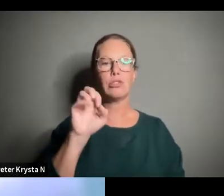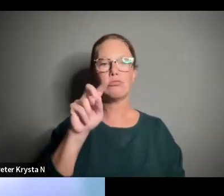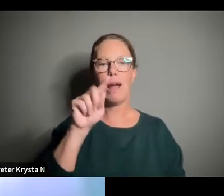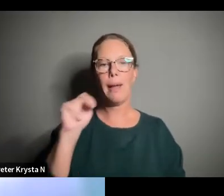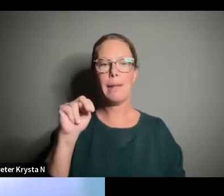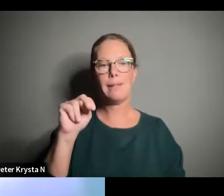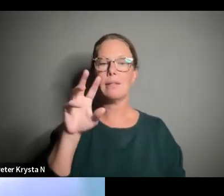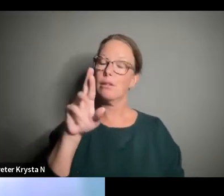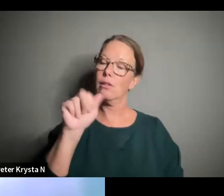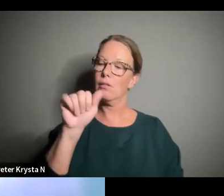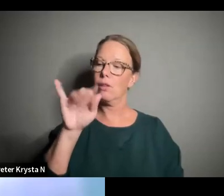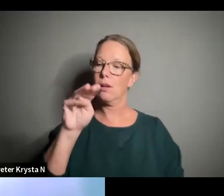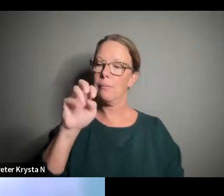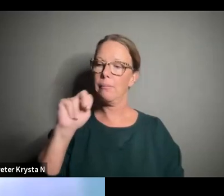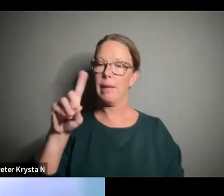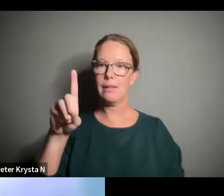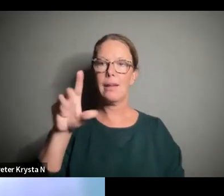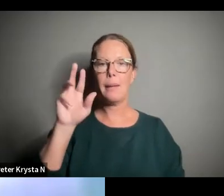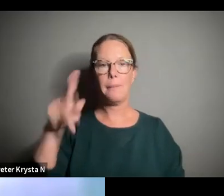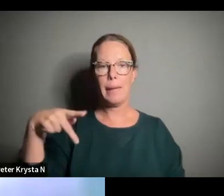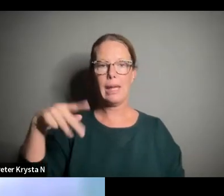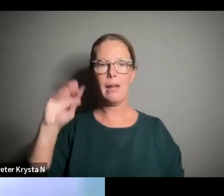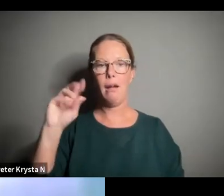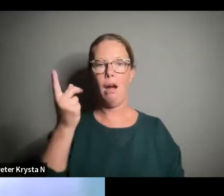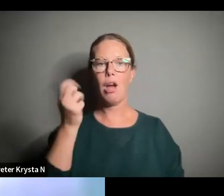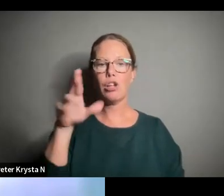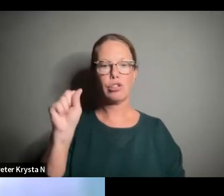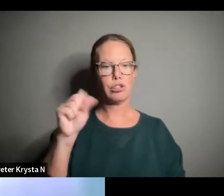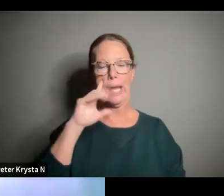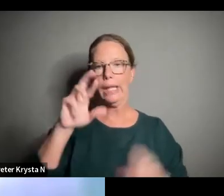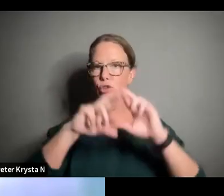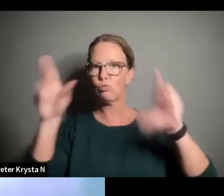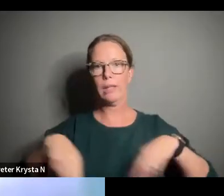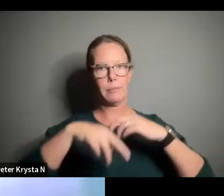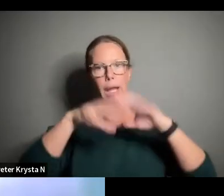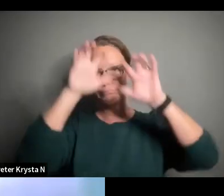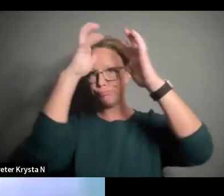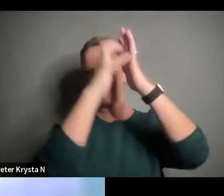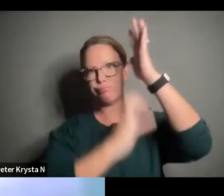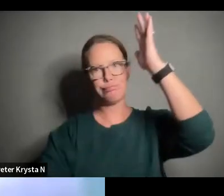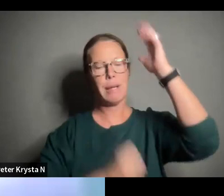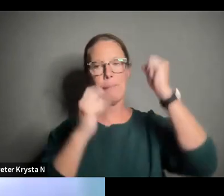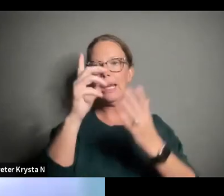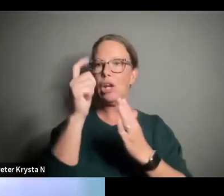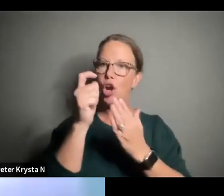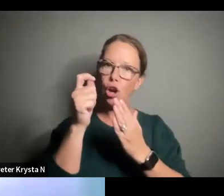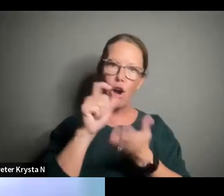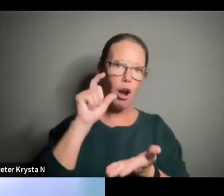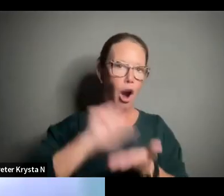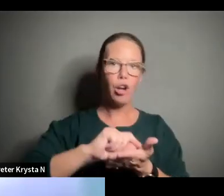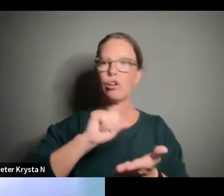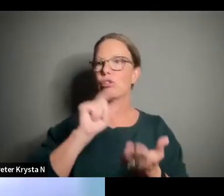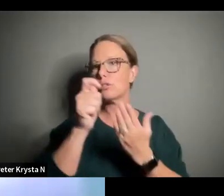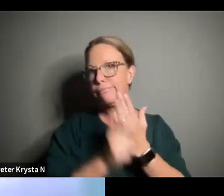Onders, and he has an extensive resume that has all kinds of articles. You can go to PubMed, you can get